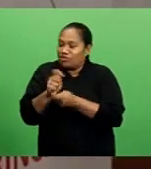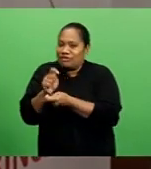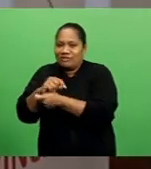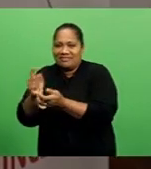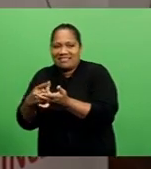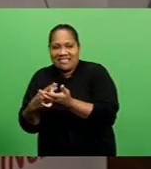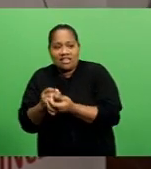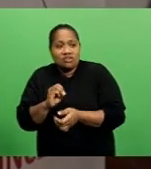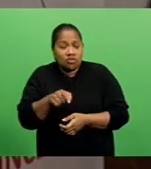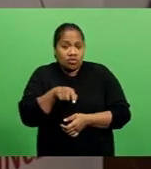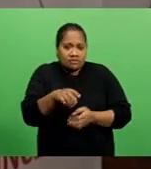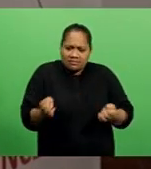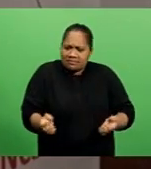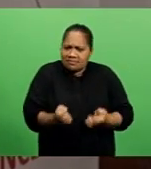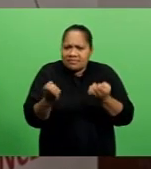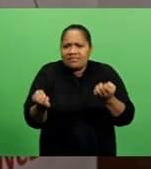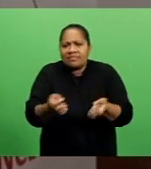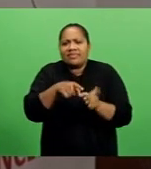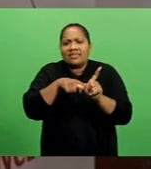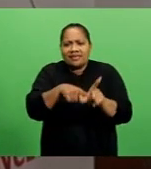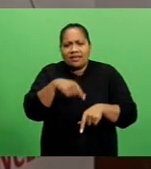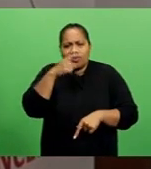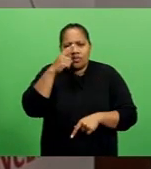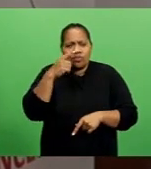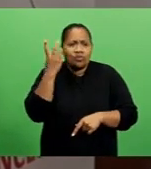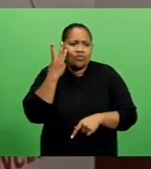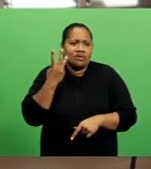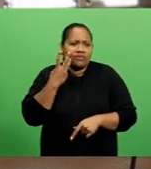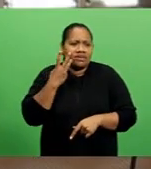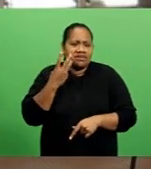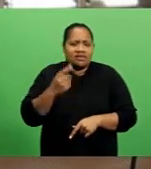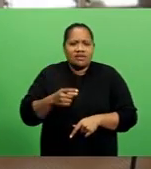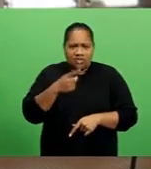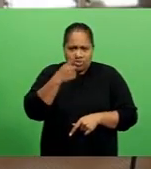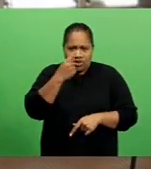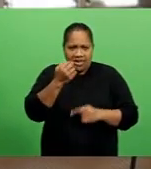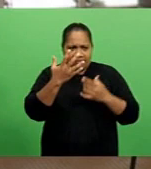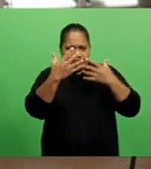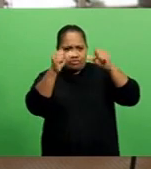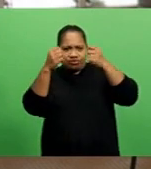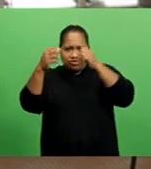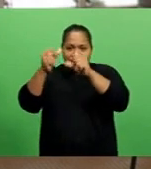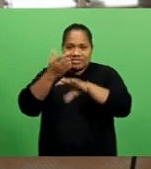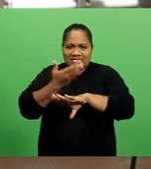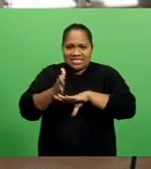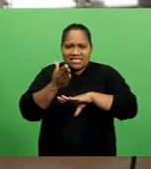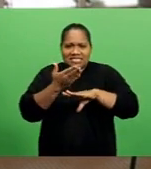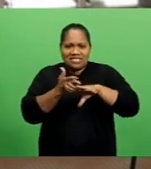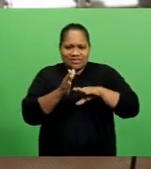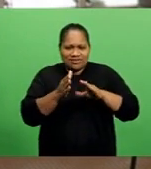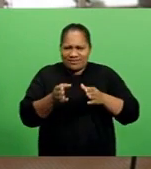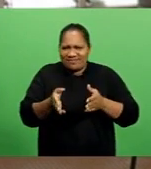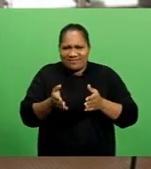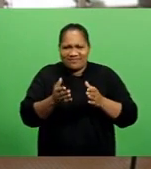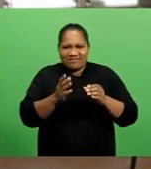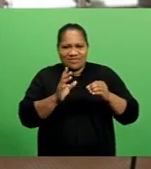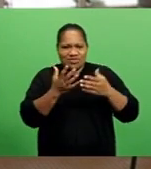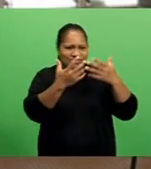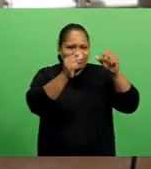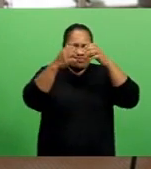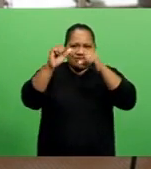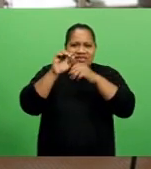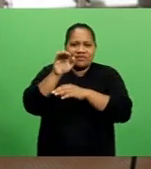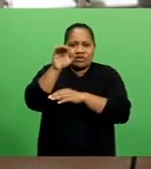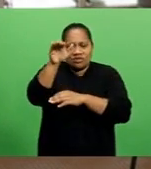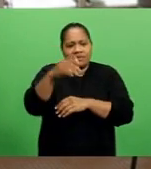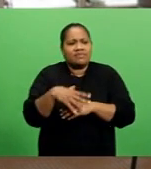young women to pursue STEAM careers. I've learned many new things as new study skills, time management,